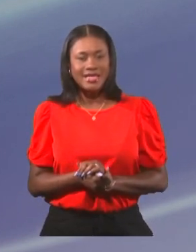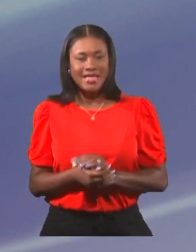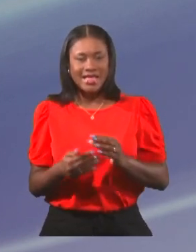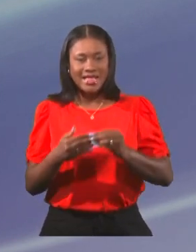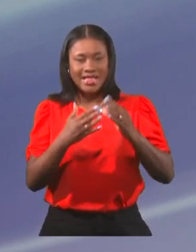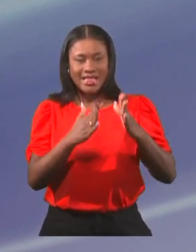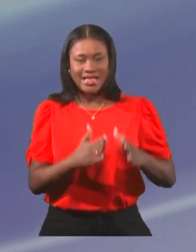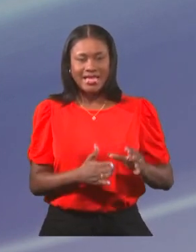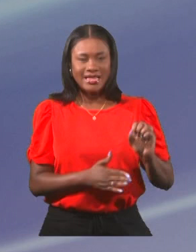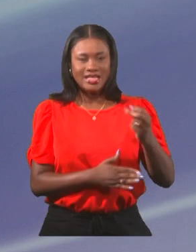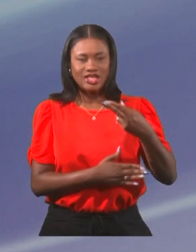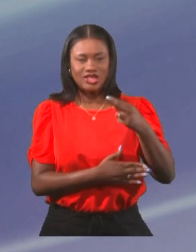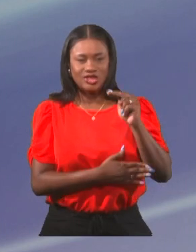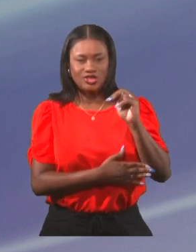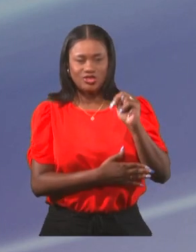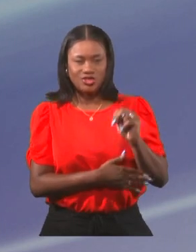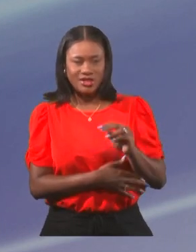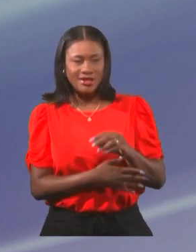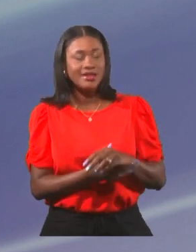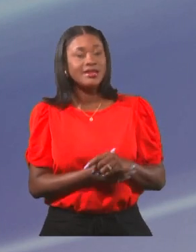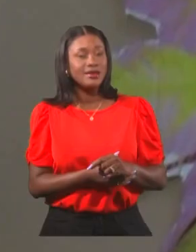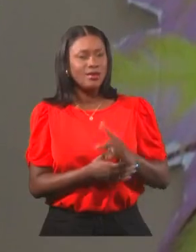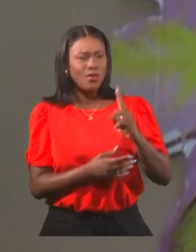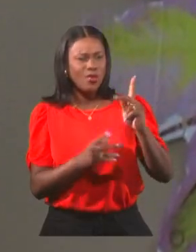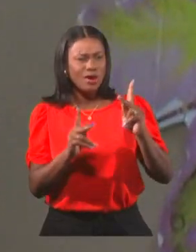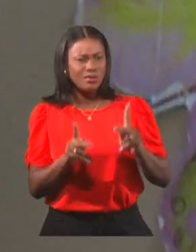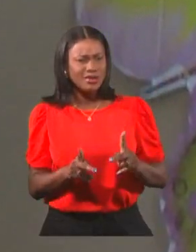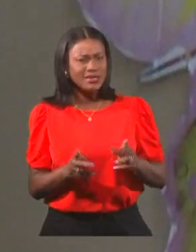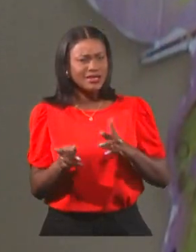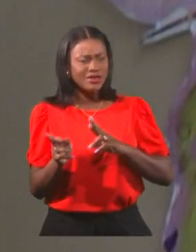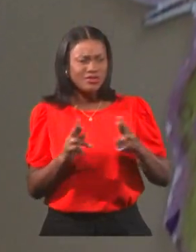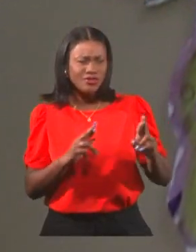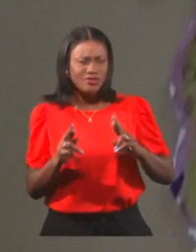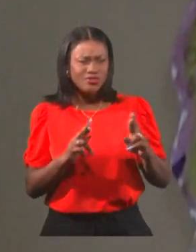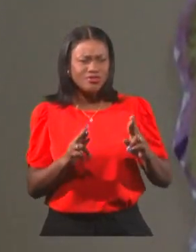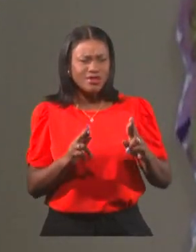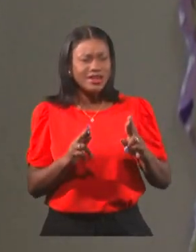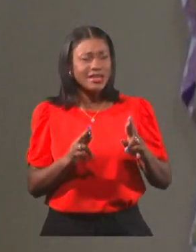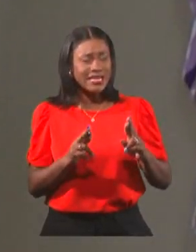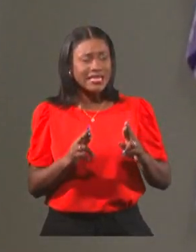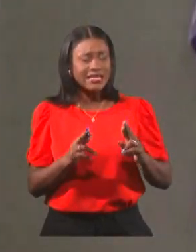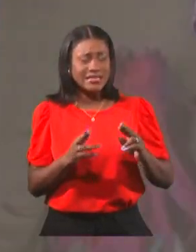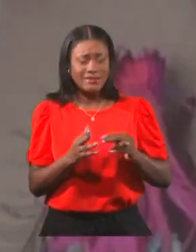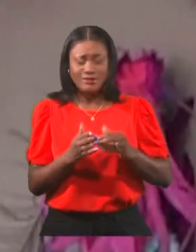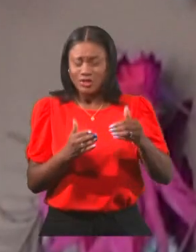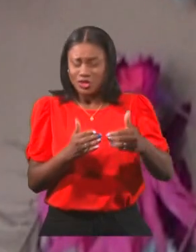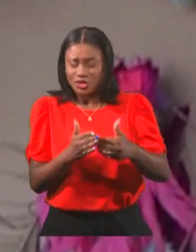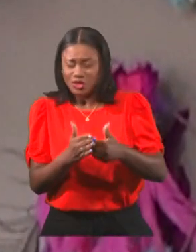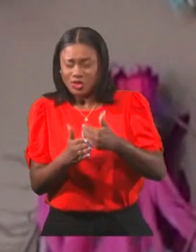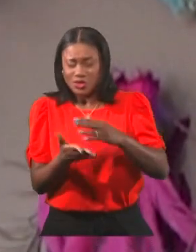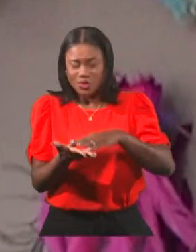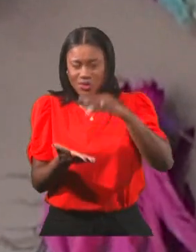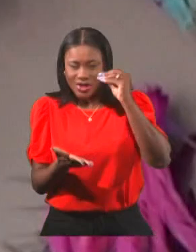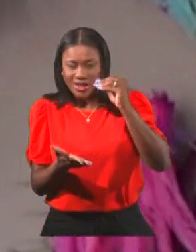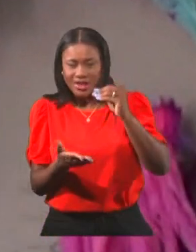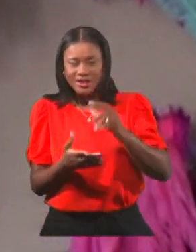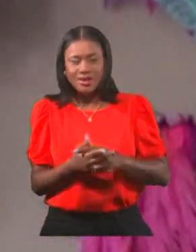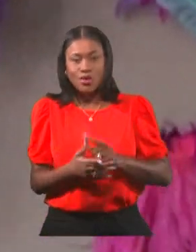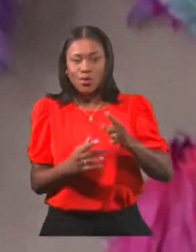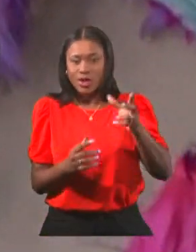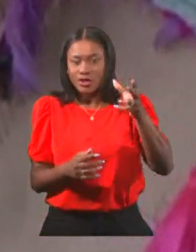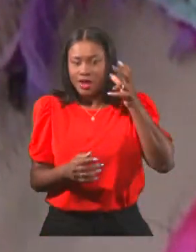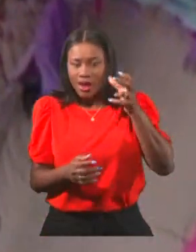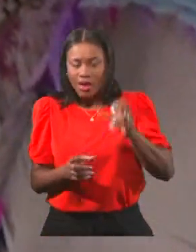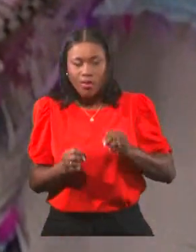leader Shireen Sebro was among the attendees expressing their readiness to embark on the journey. She said once she heard of the